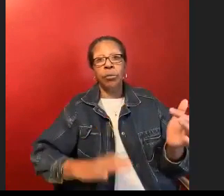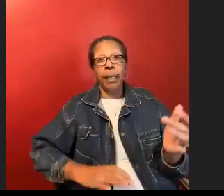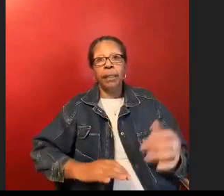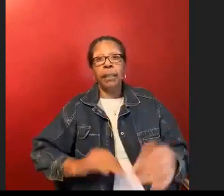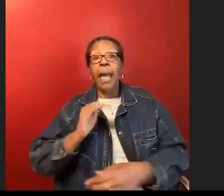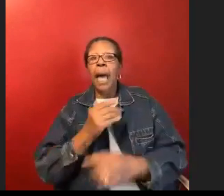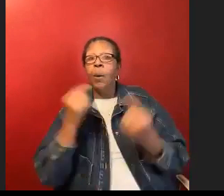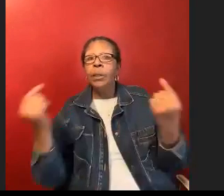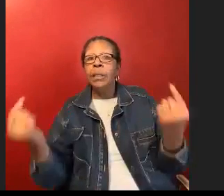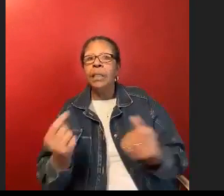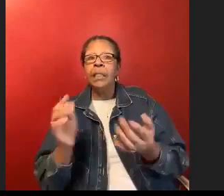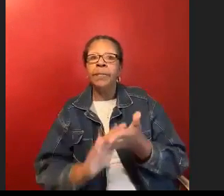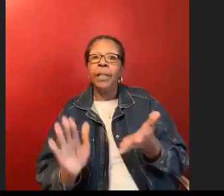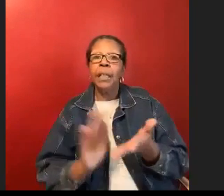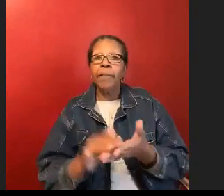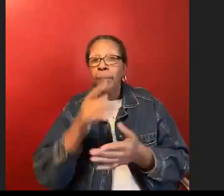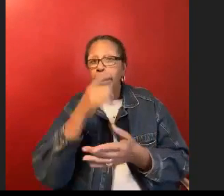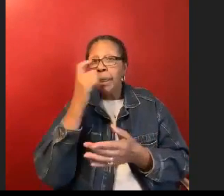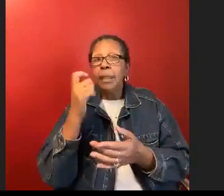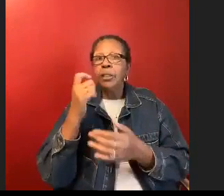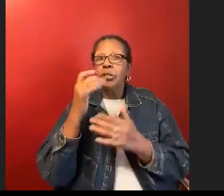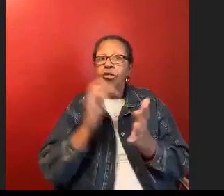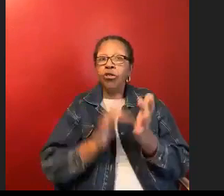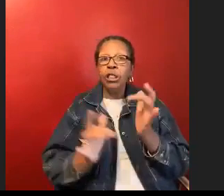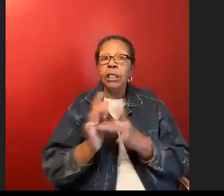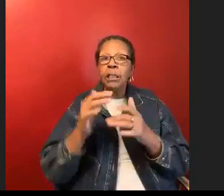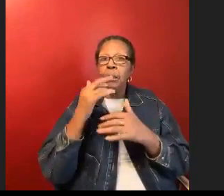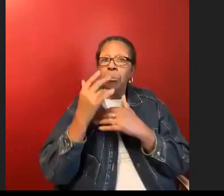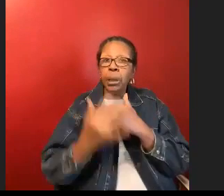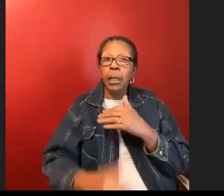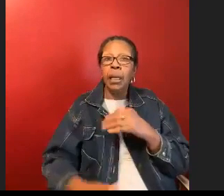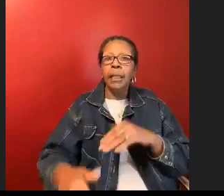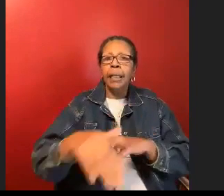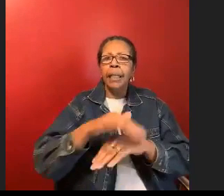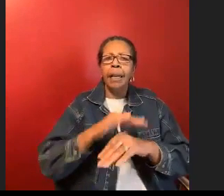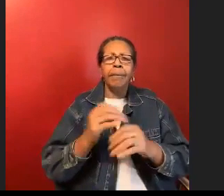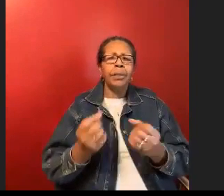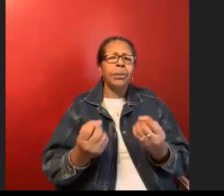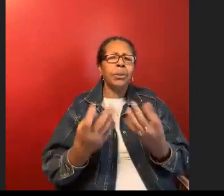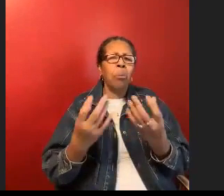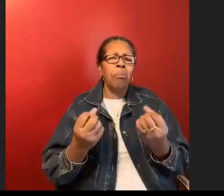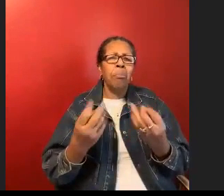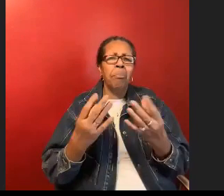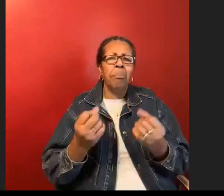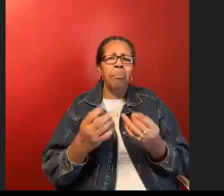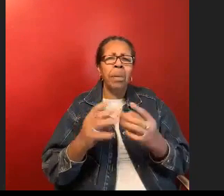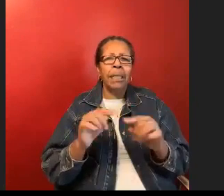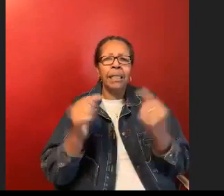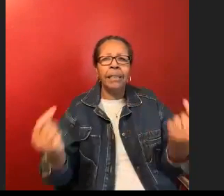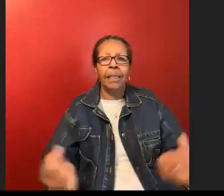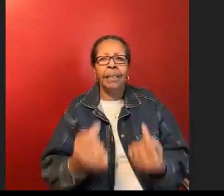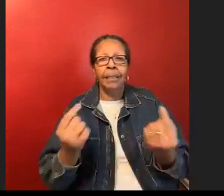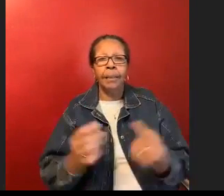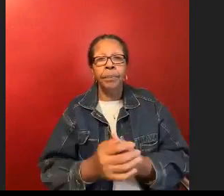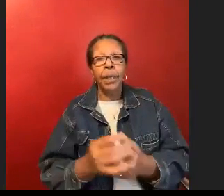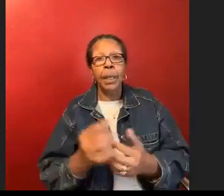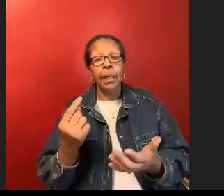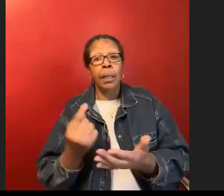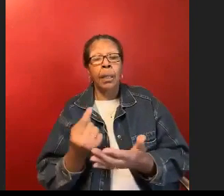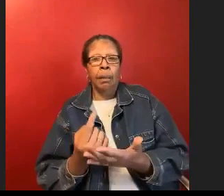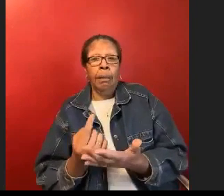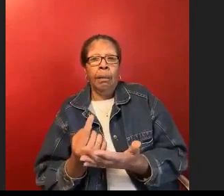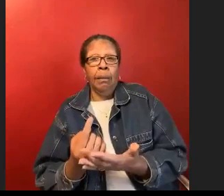the blood of Jesus covers the multitude of sins. And from time to time, I'll show you, your sins are